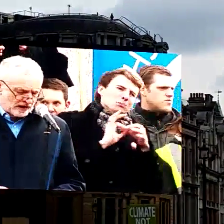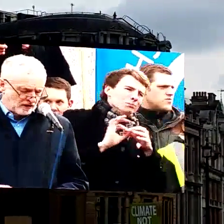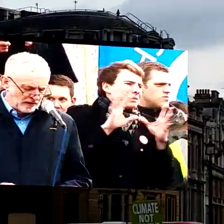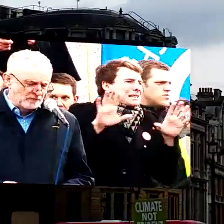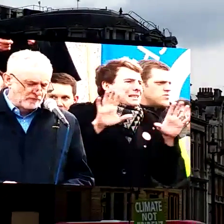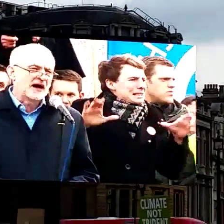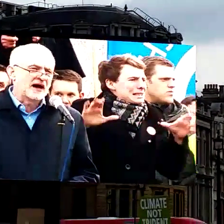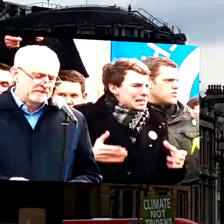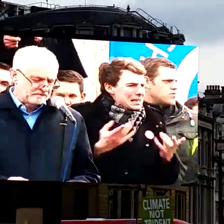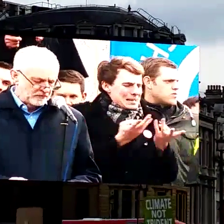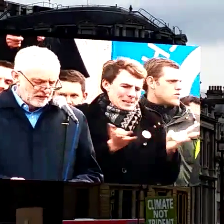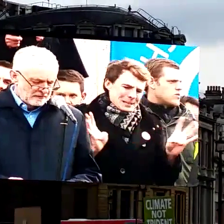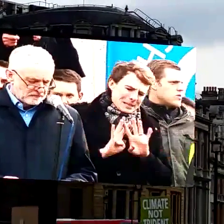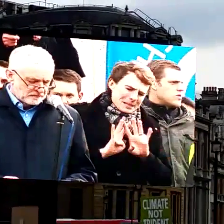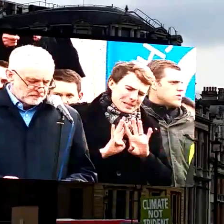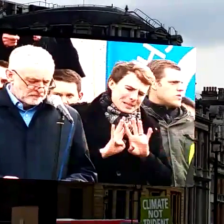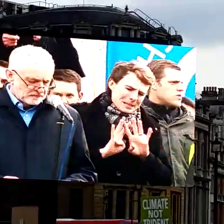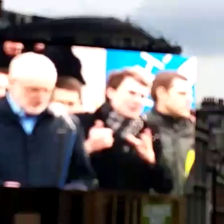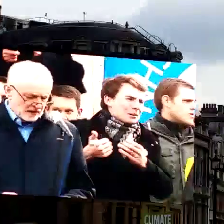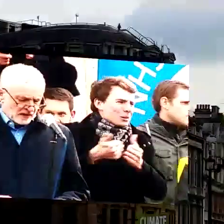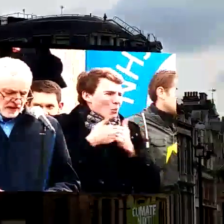that we ran.